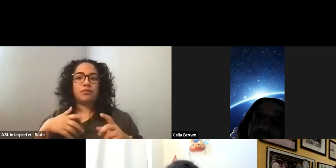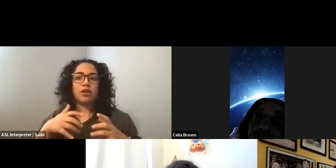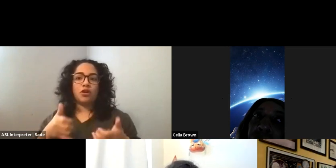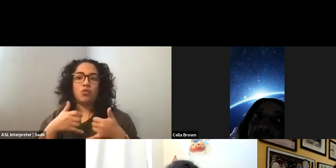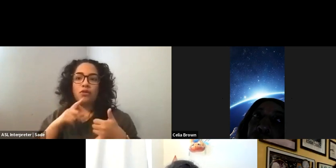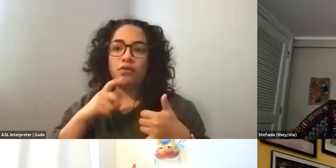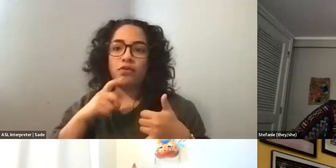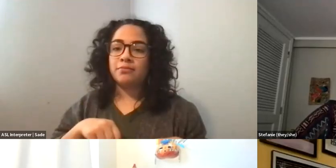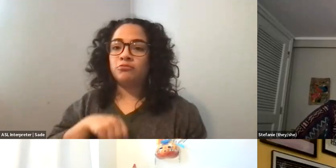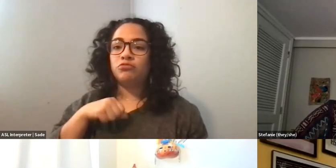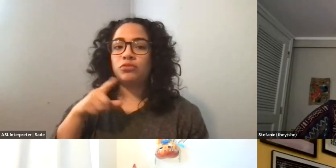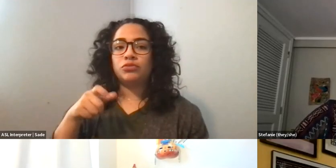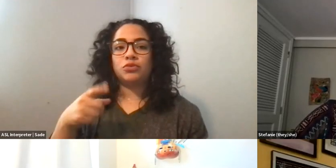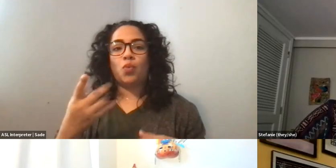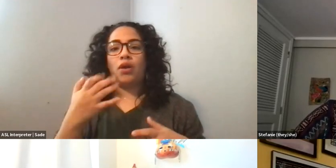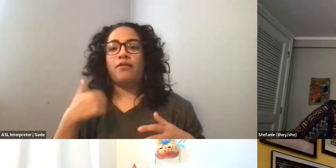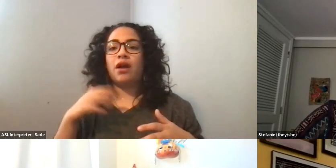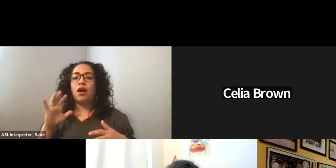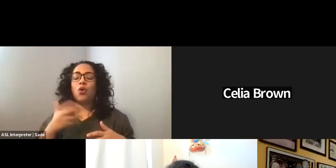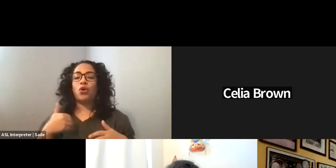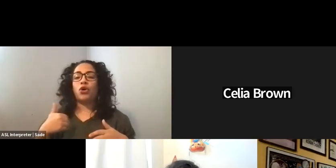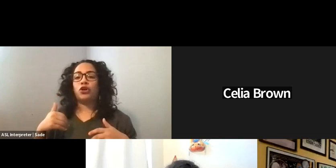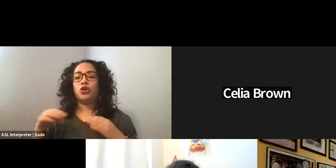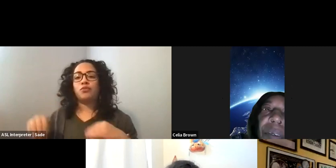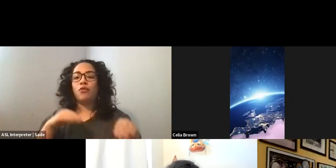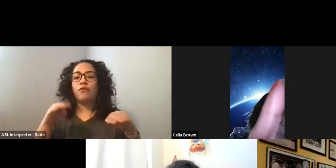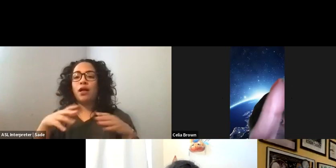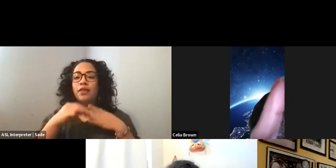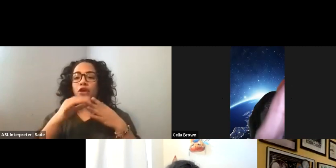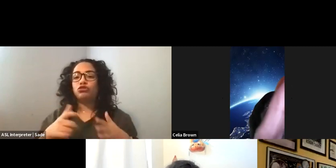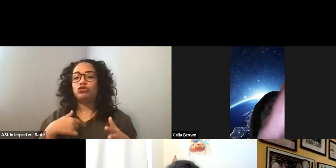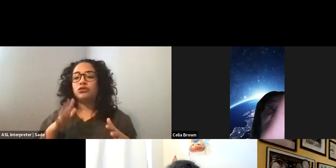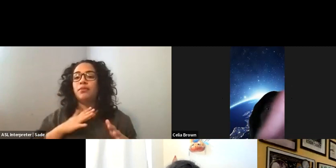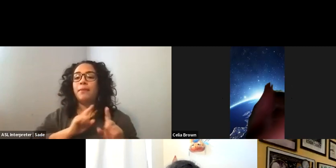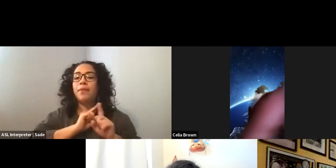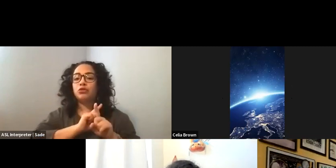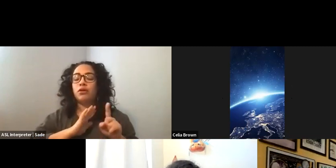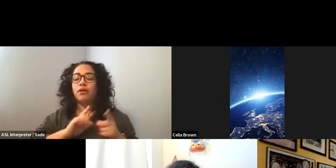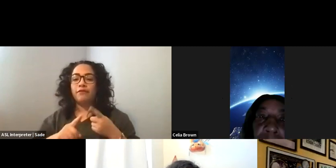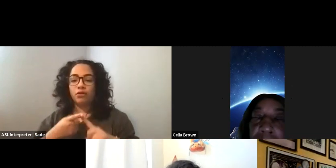our movement leaders and a mentor to me and a friend.